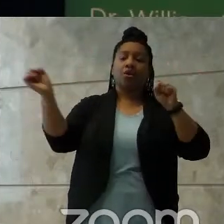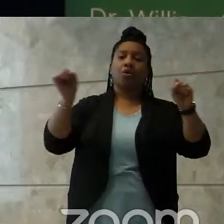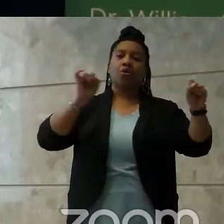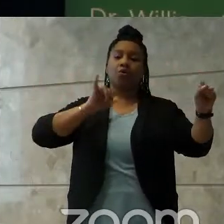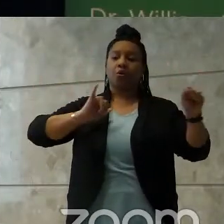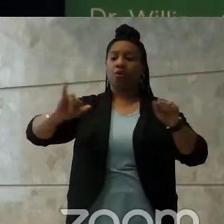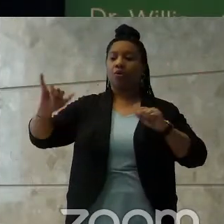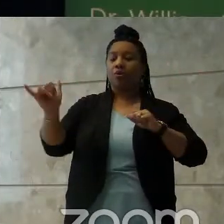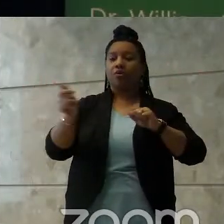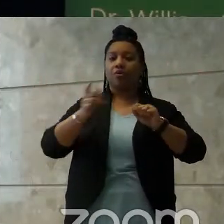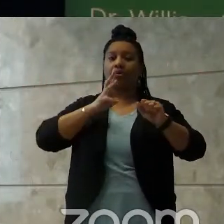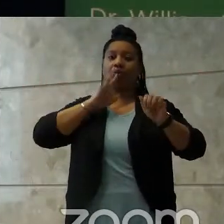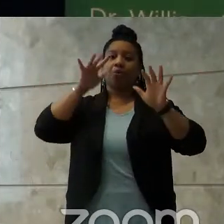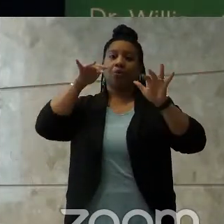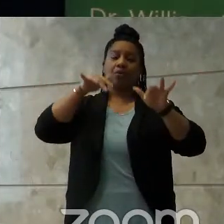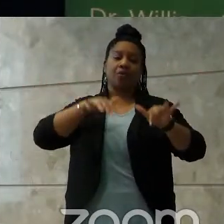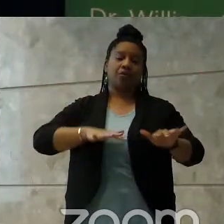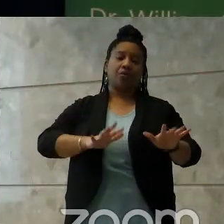the